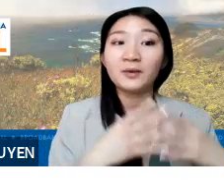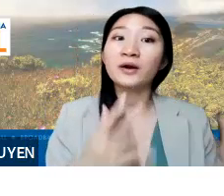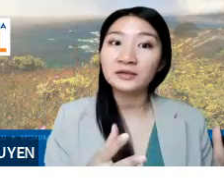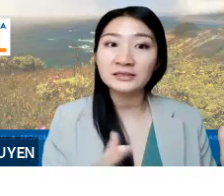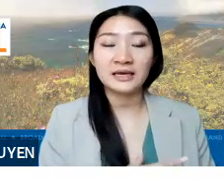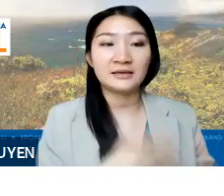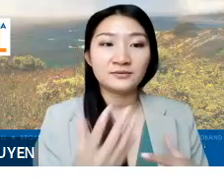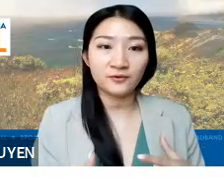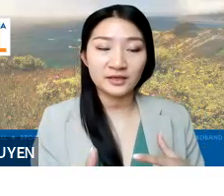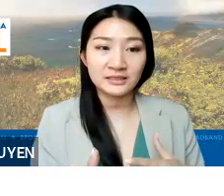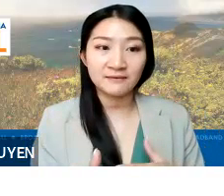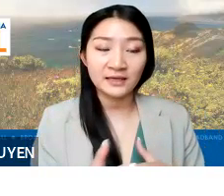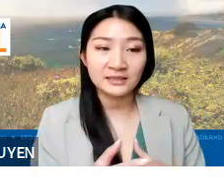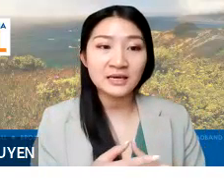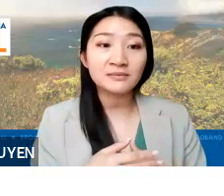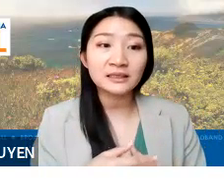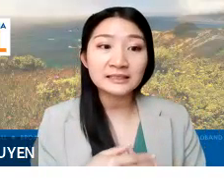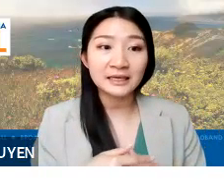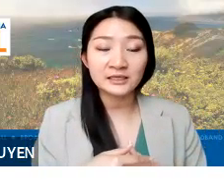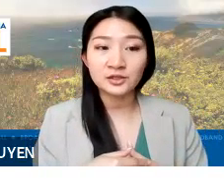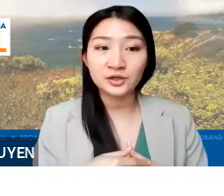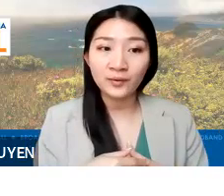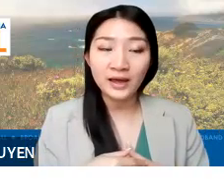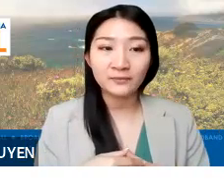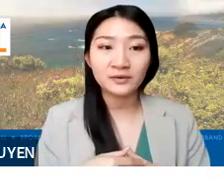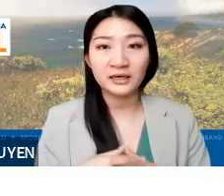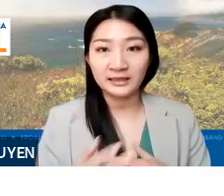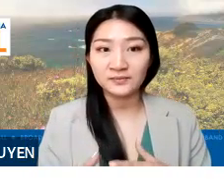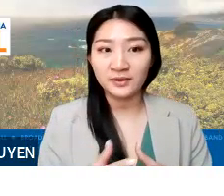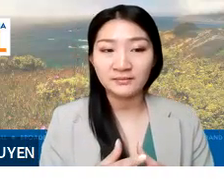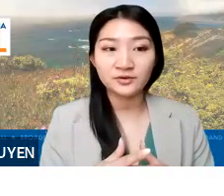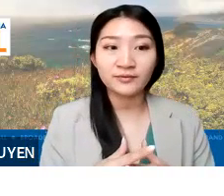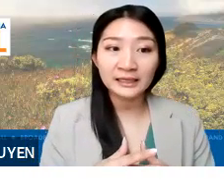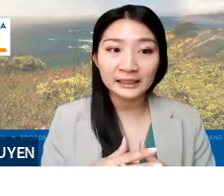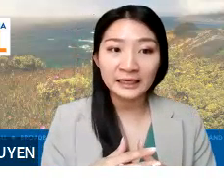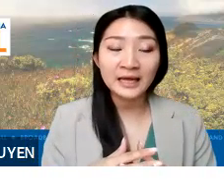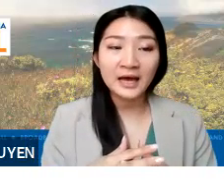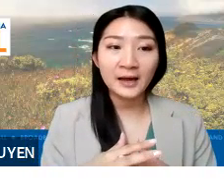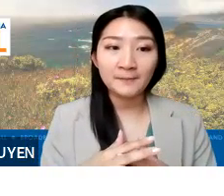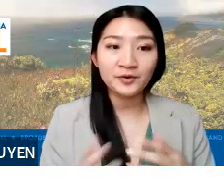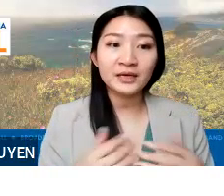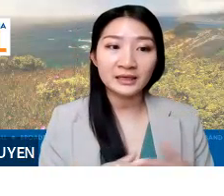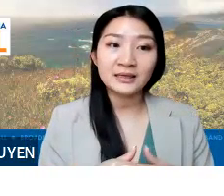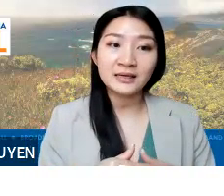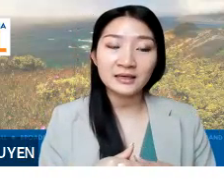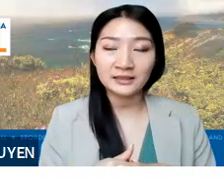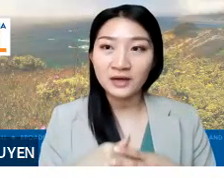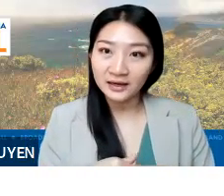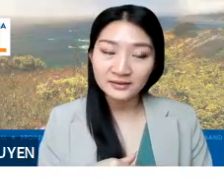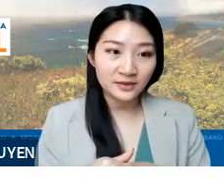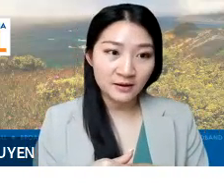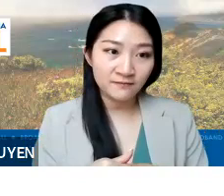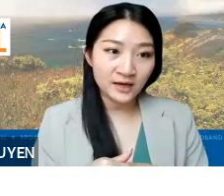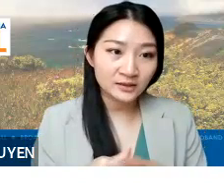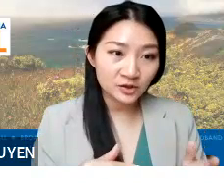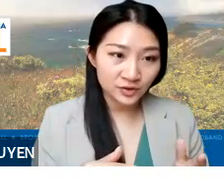have awareness for these events, please let us know and we'll connect with them directly. You can connect